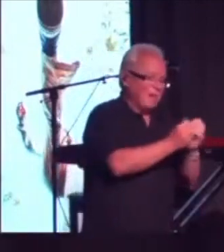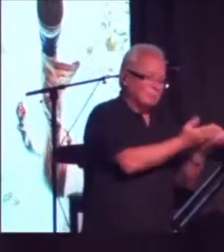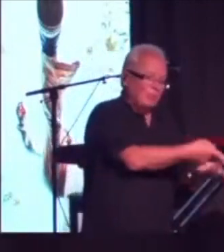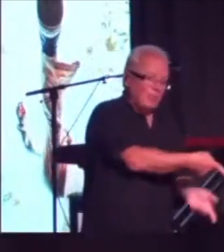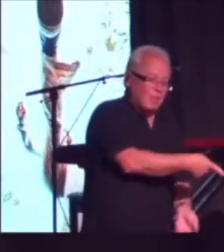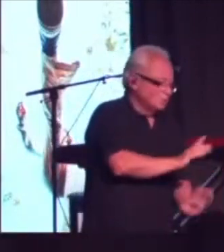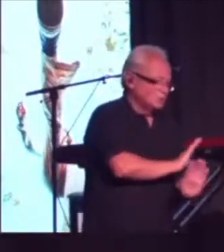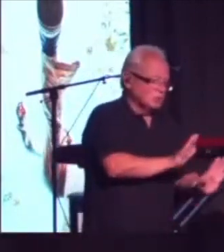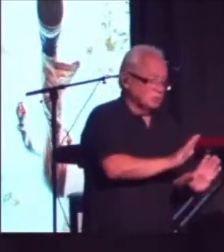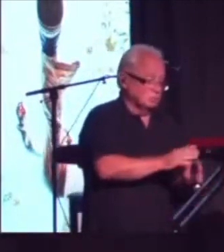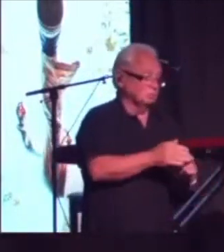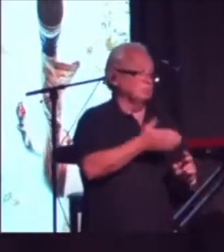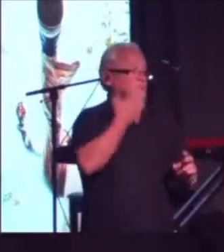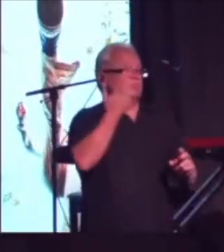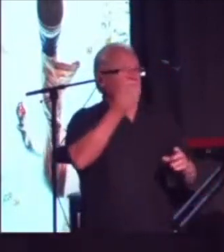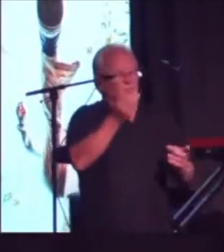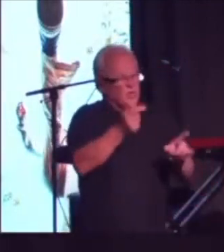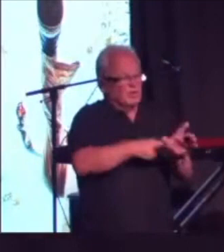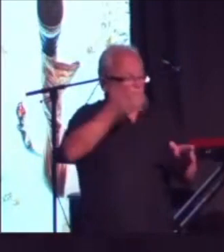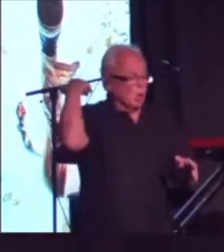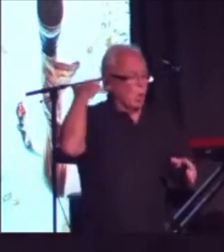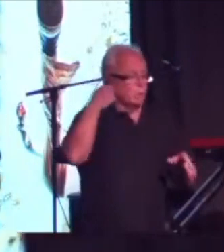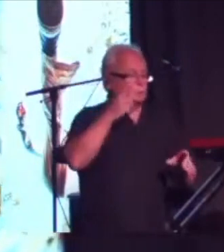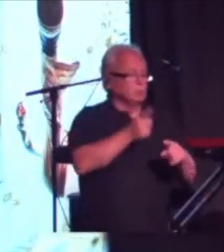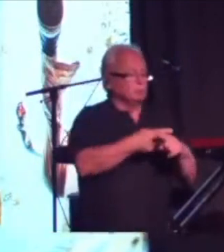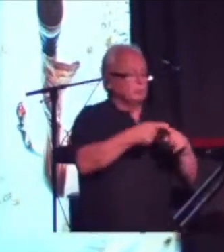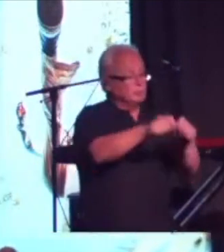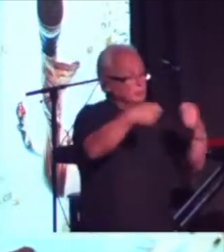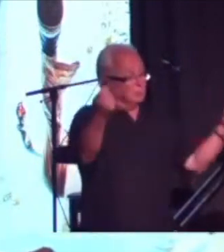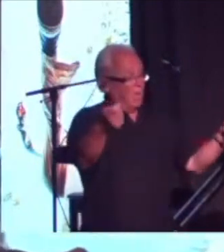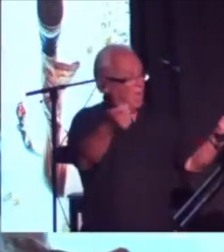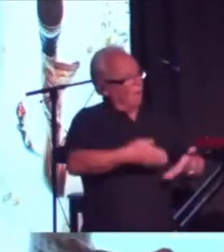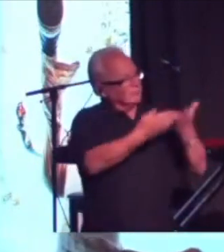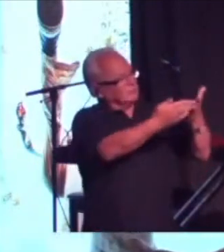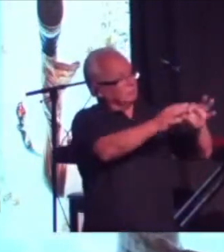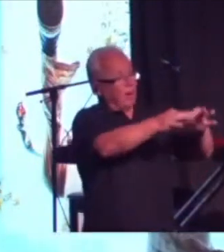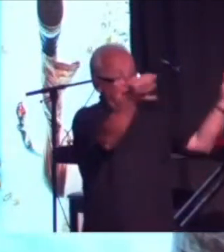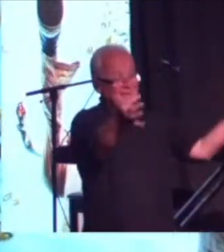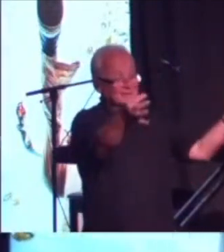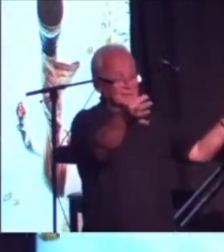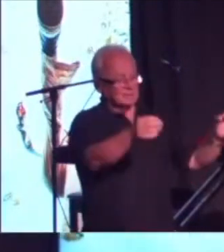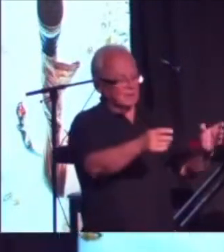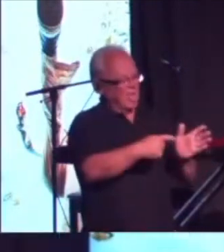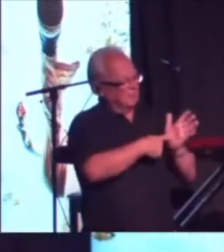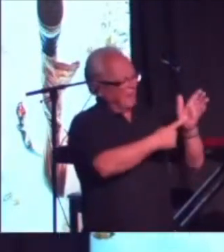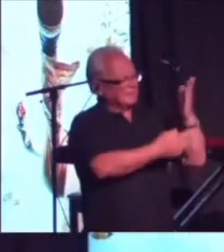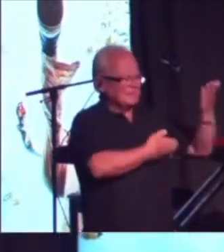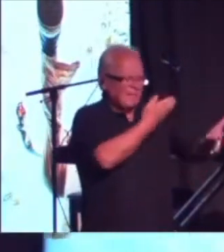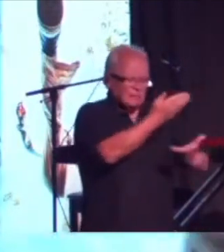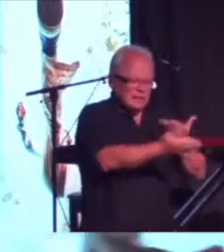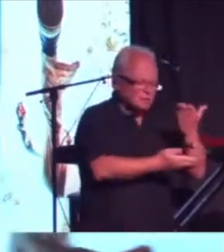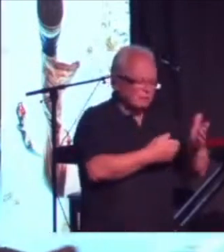ago, a British newspaper offered a prize for the best definition of friendship. Thousands of entries came